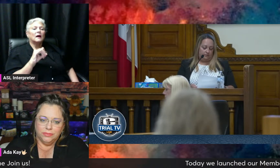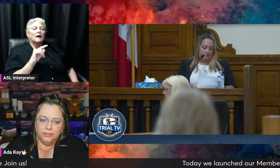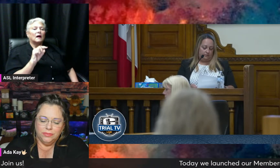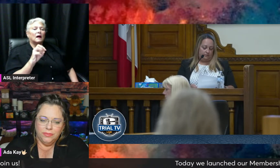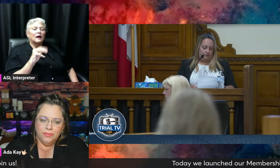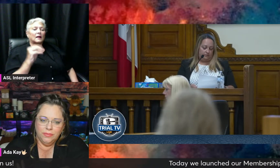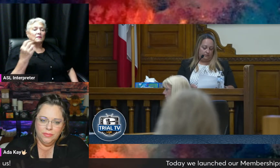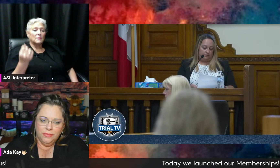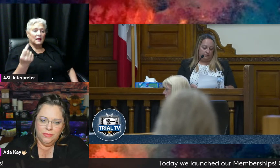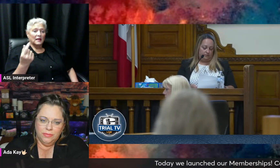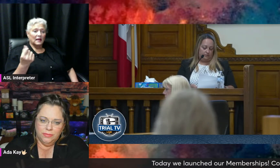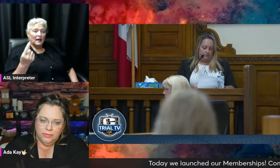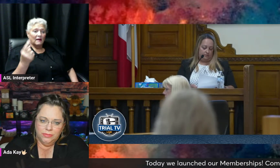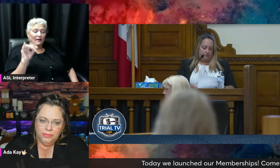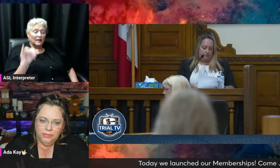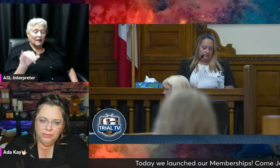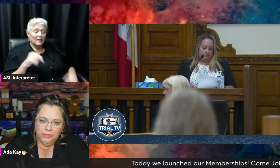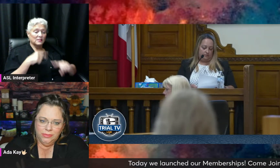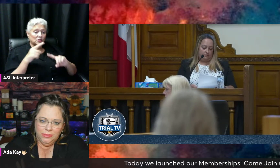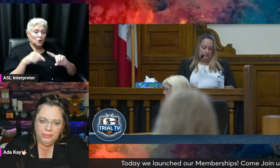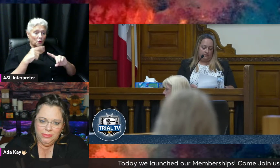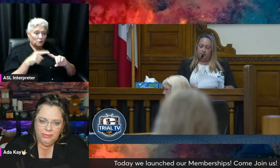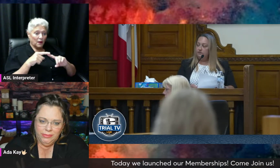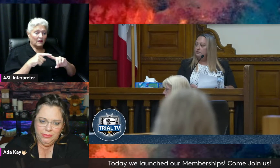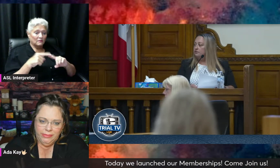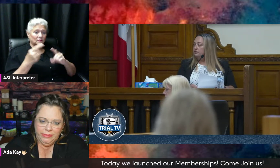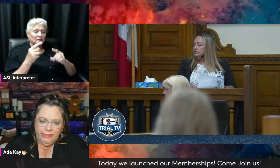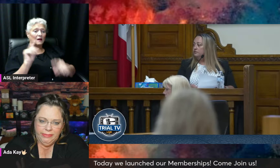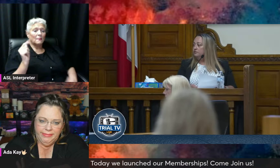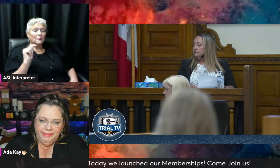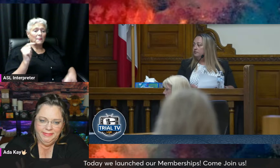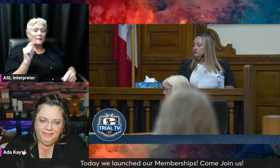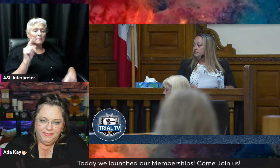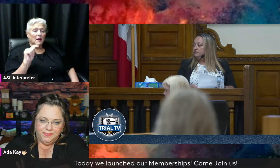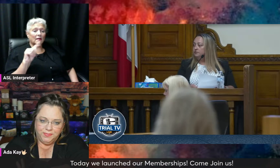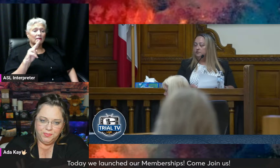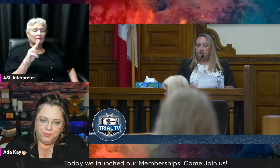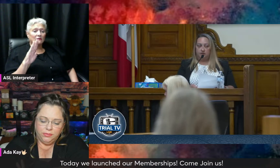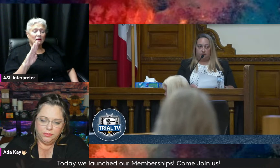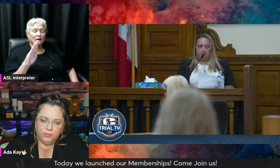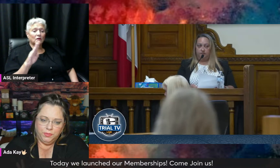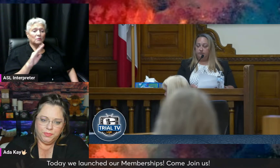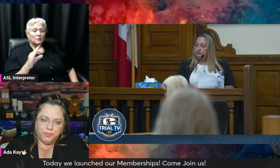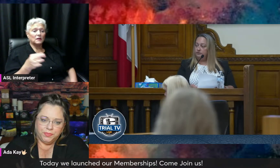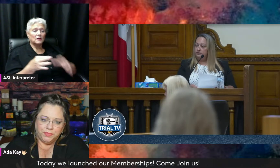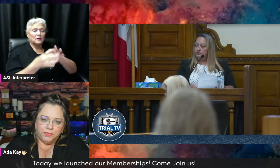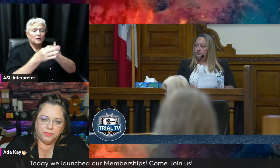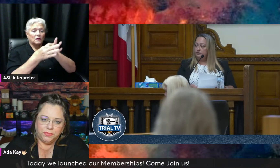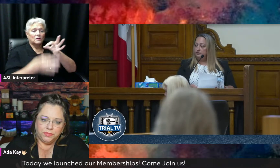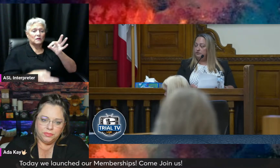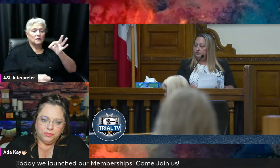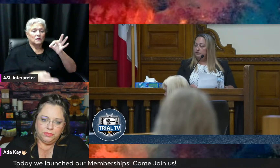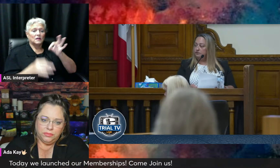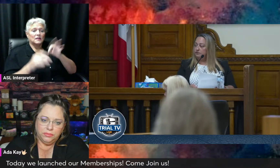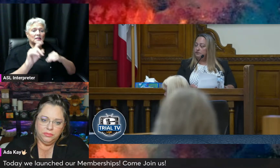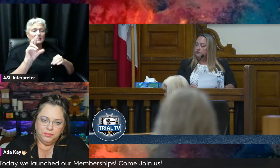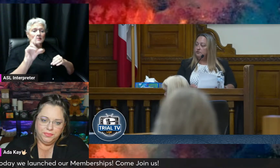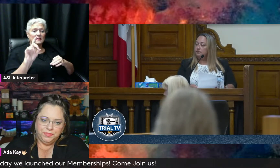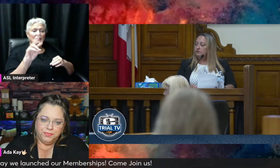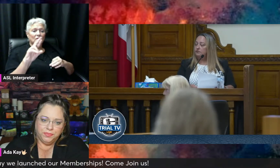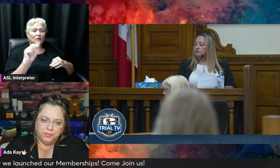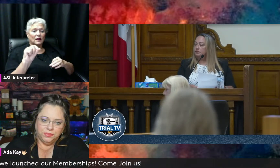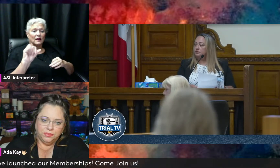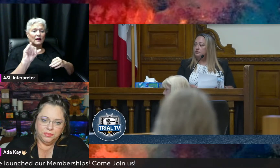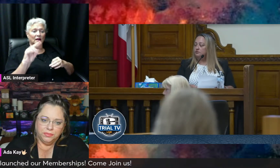from around the bathtub drain. And I think you testified about that. It's on direct examination? Yes. Okay. You